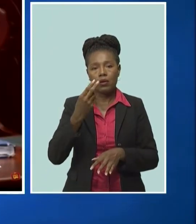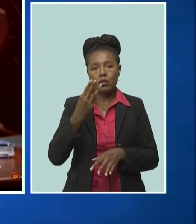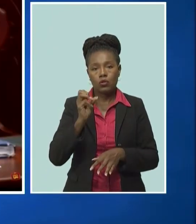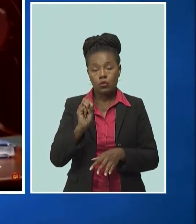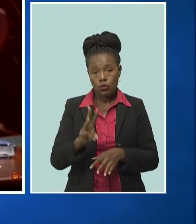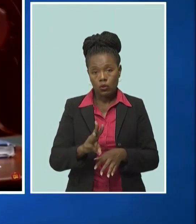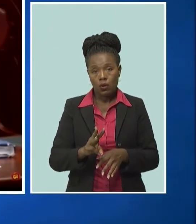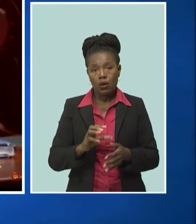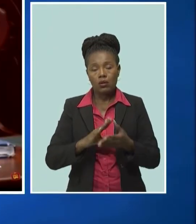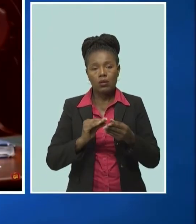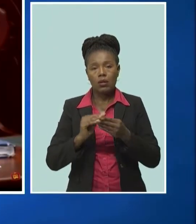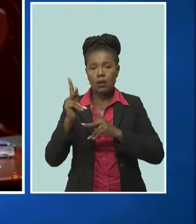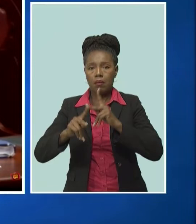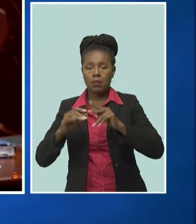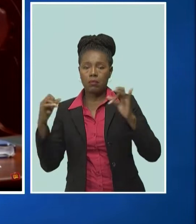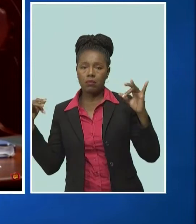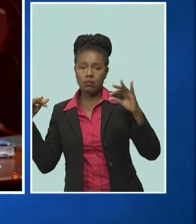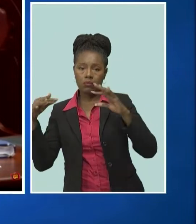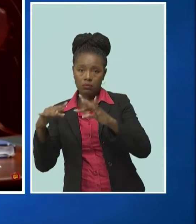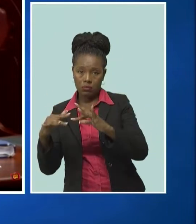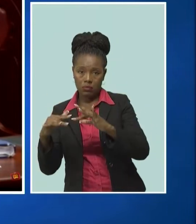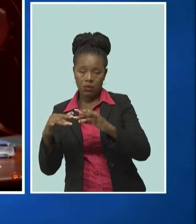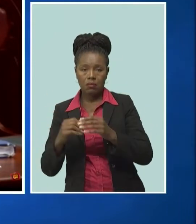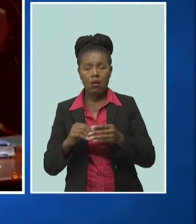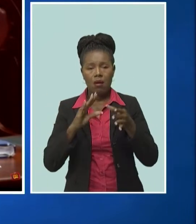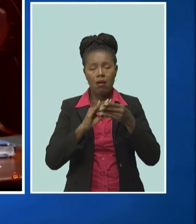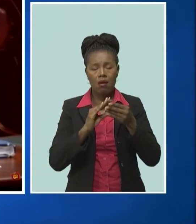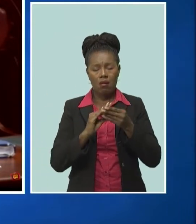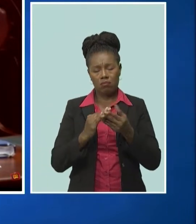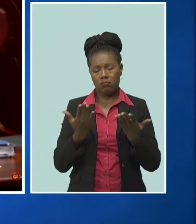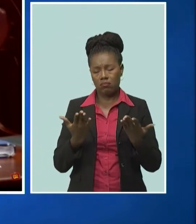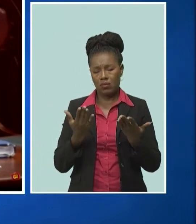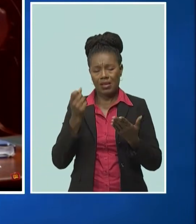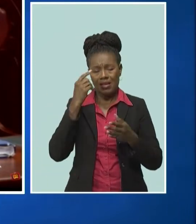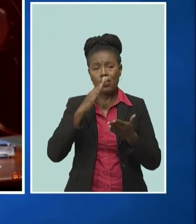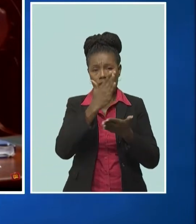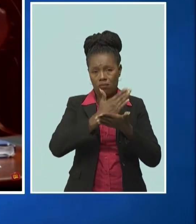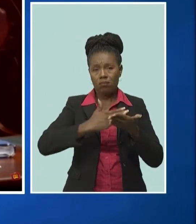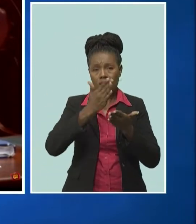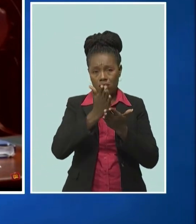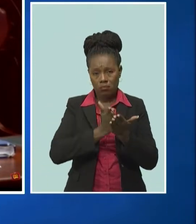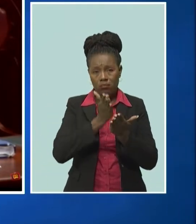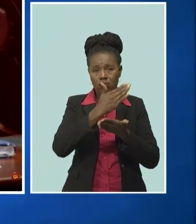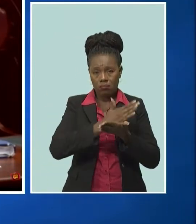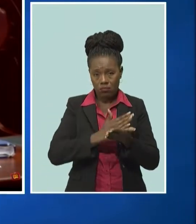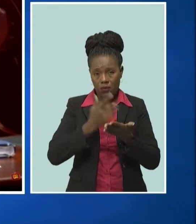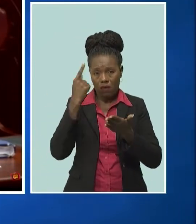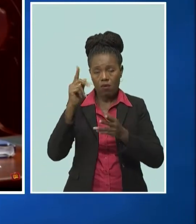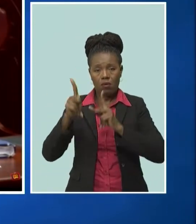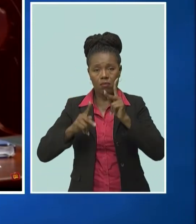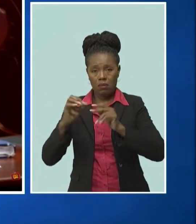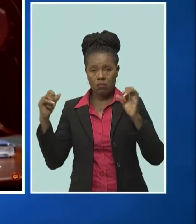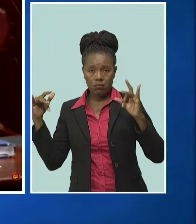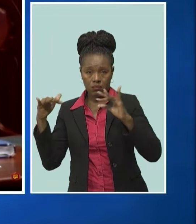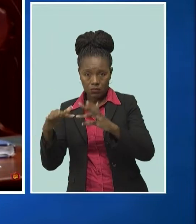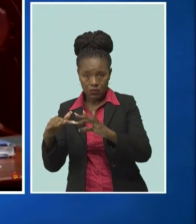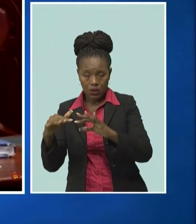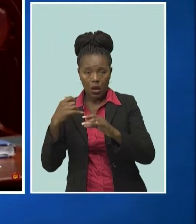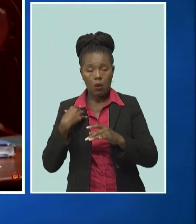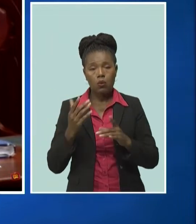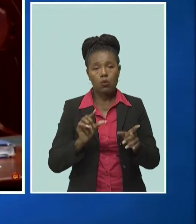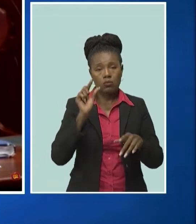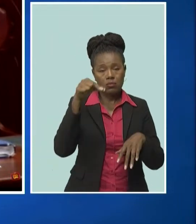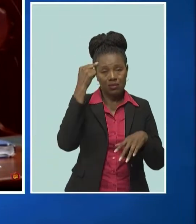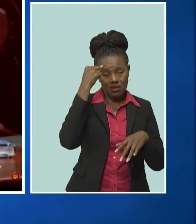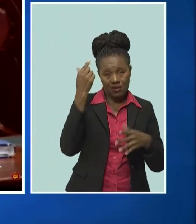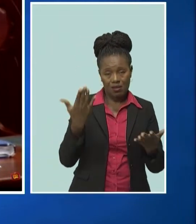note that you have a budget again this year for the People's Assemblies. Obviously, this administration would have brought an end to what we